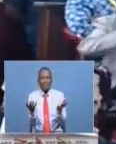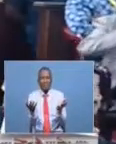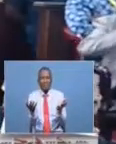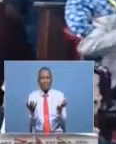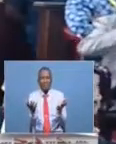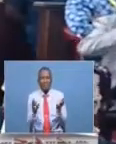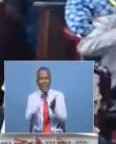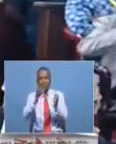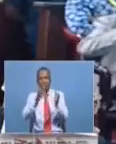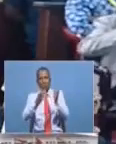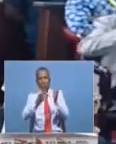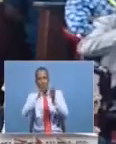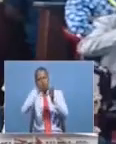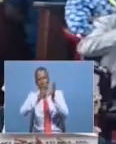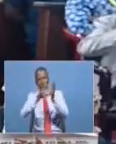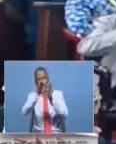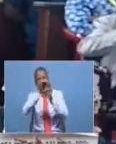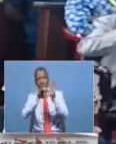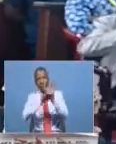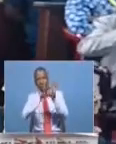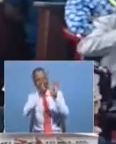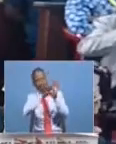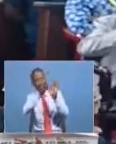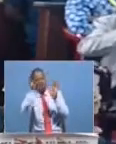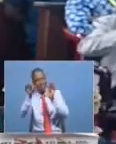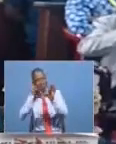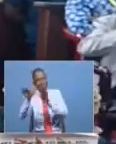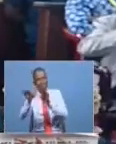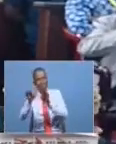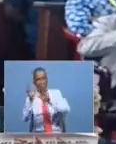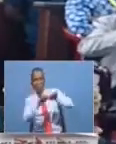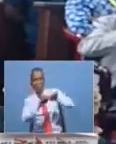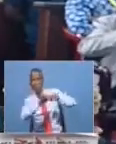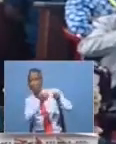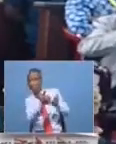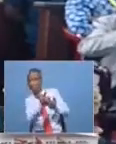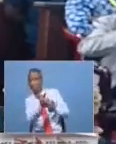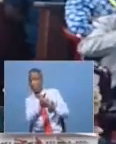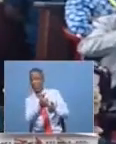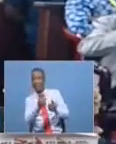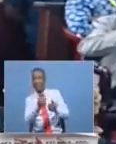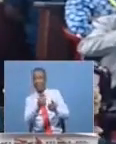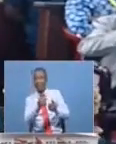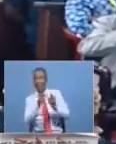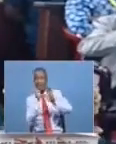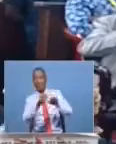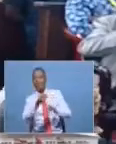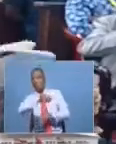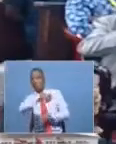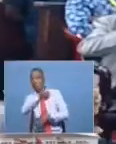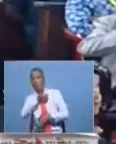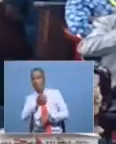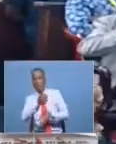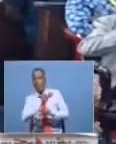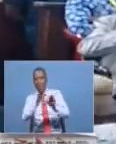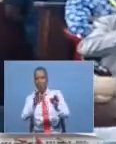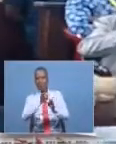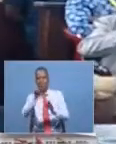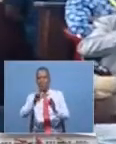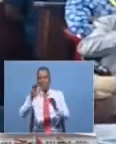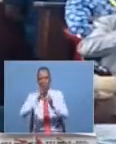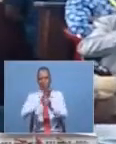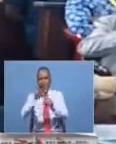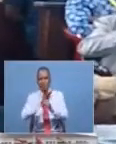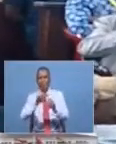constitutional provision that you may depart without quoting the full provision which says you may depart if